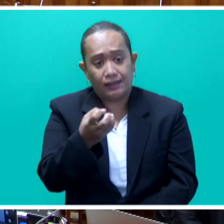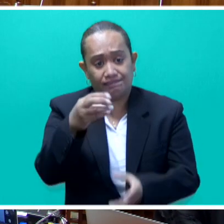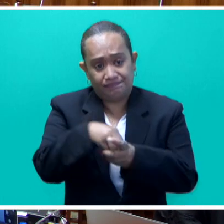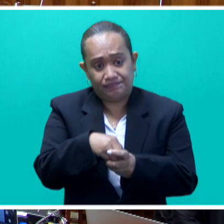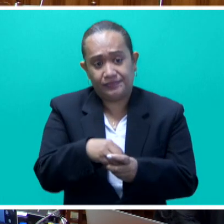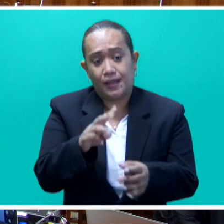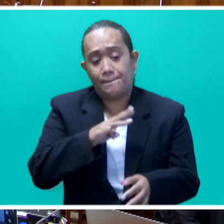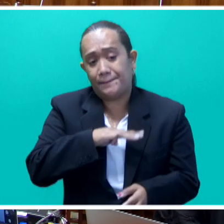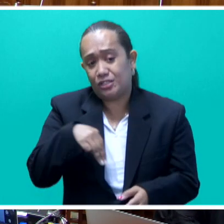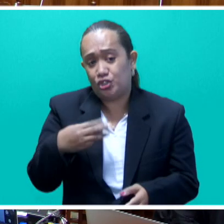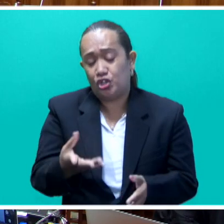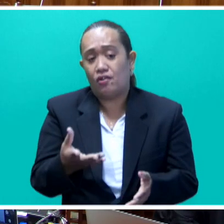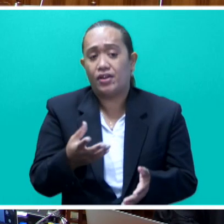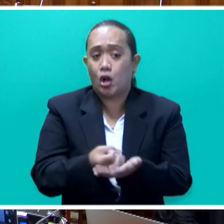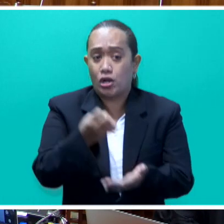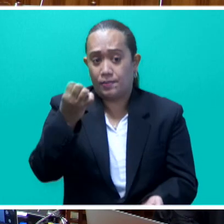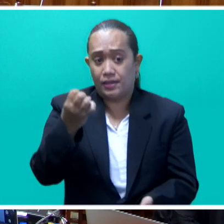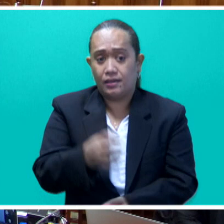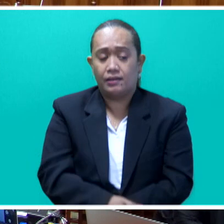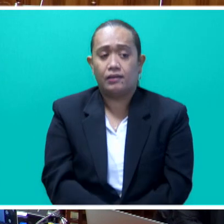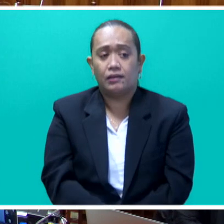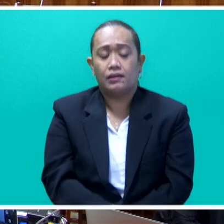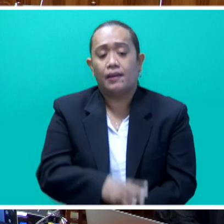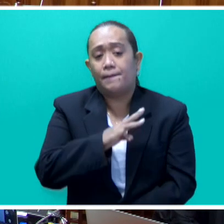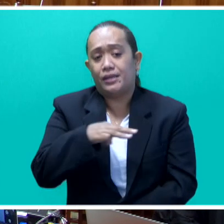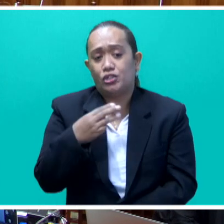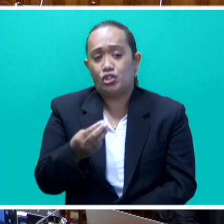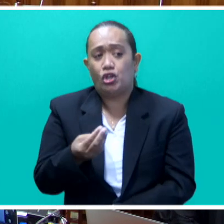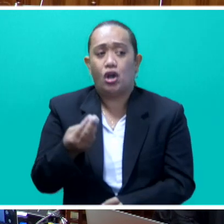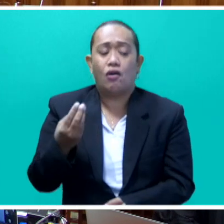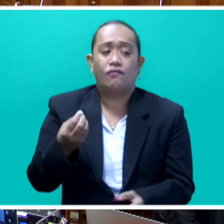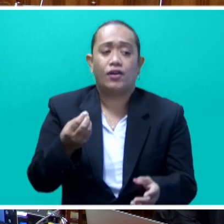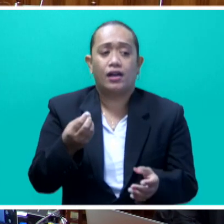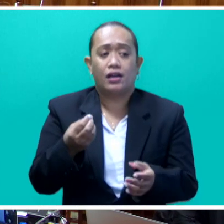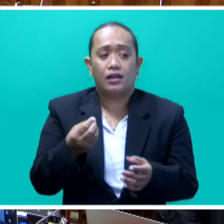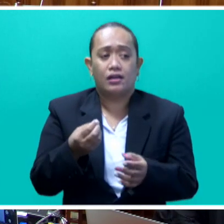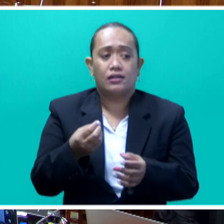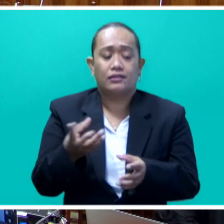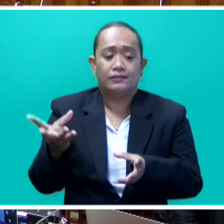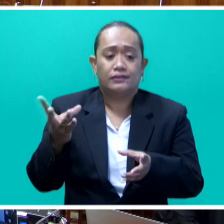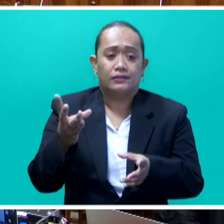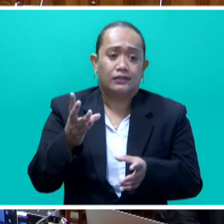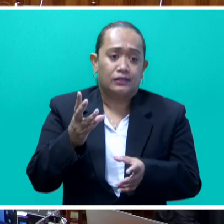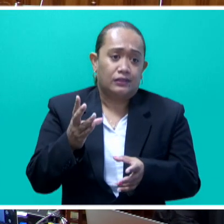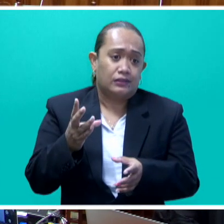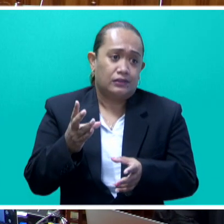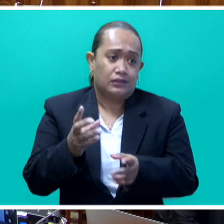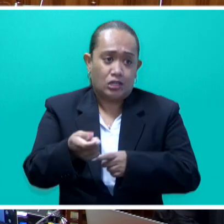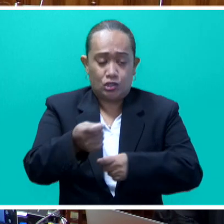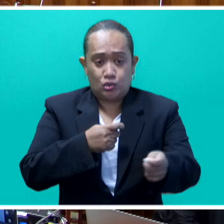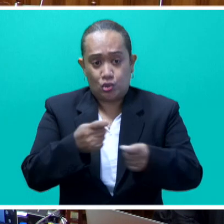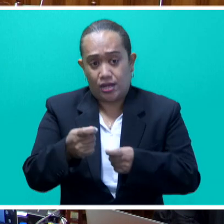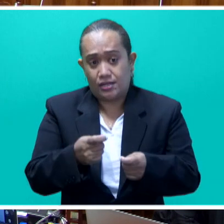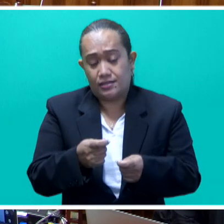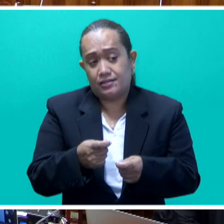Ministry of Health and Medical Services, and the Ministry of Commerce, Trade and Tourism and Transport, is working behind the scenes to